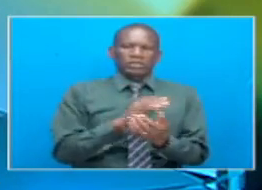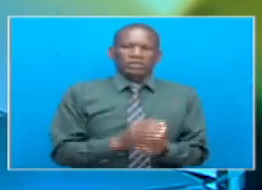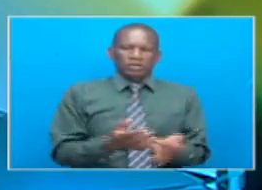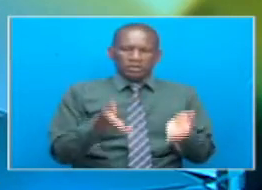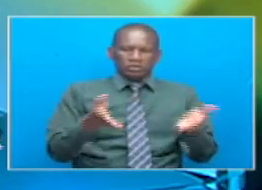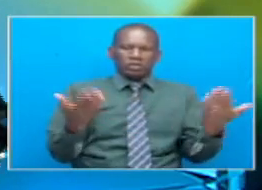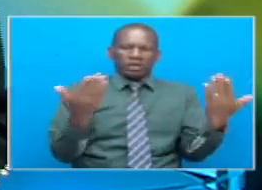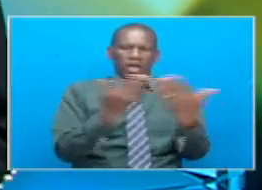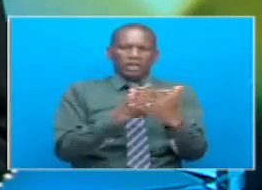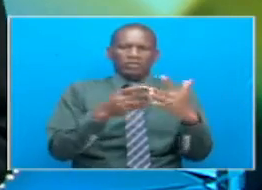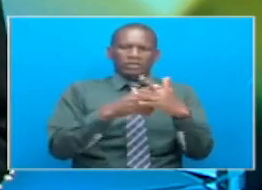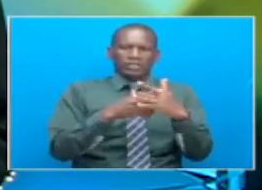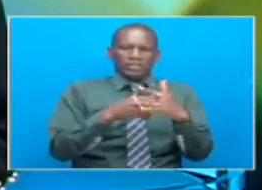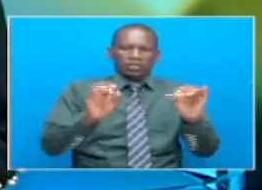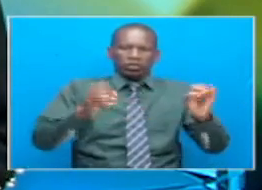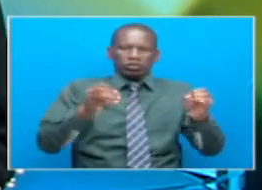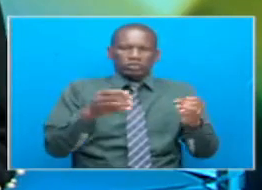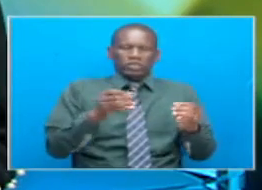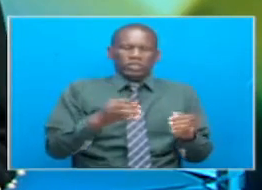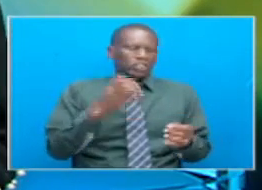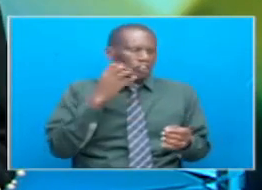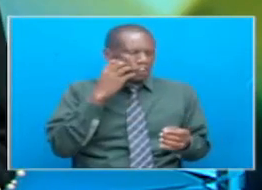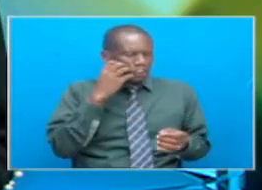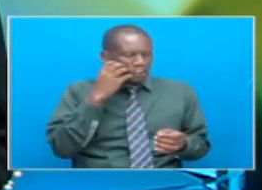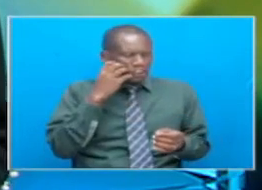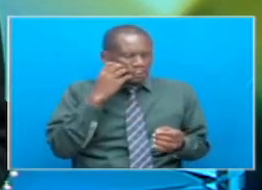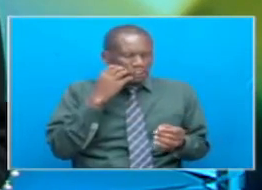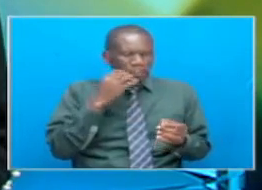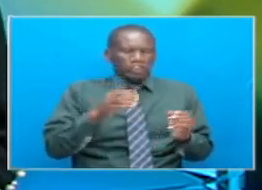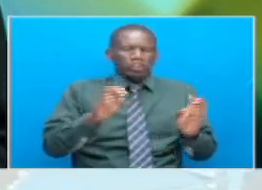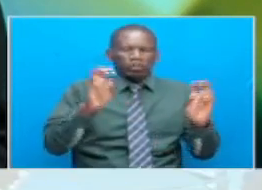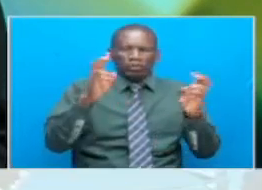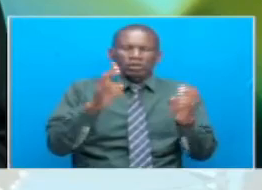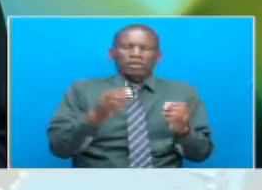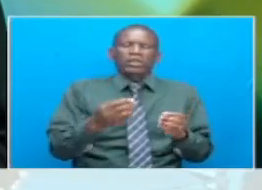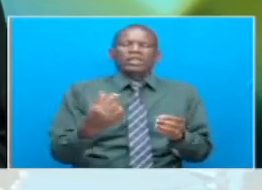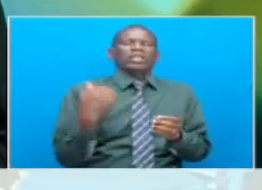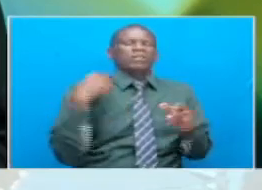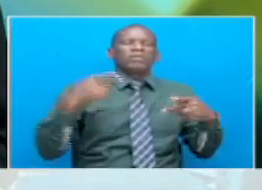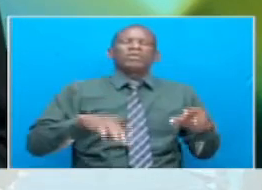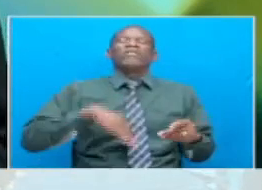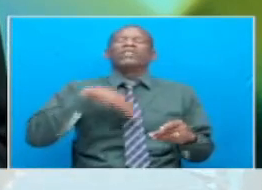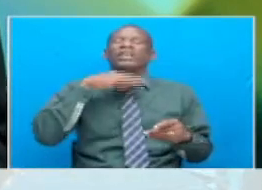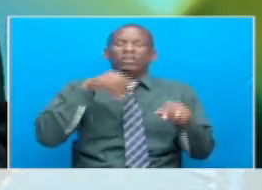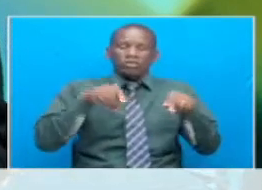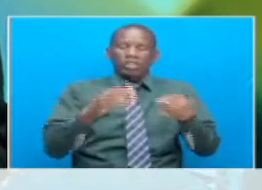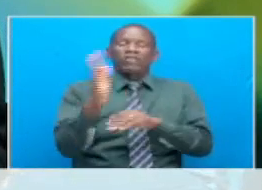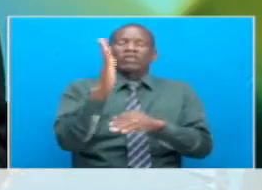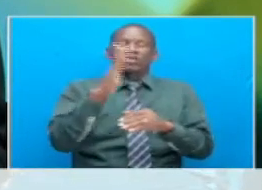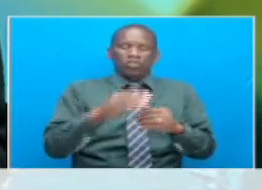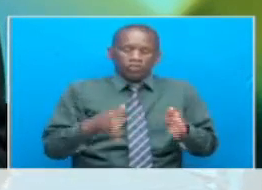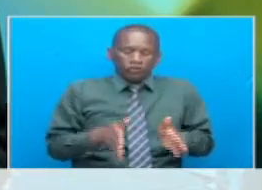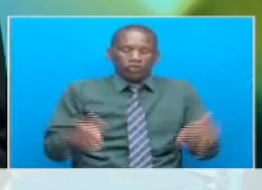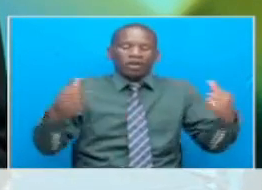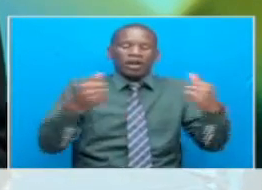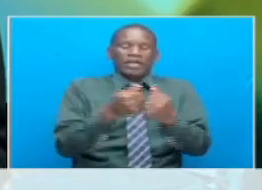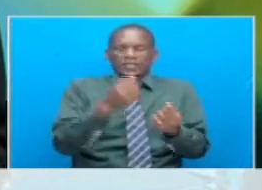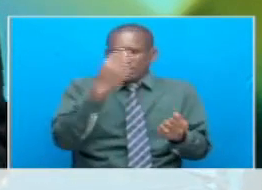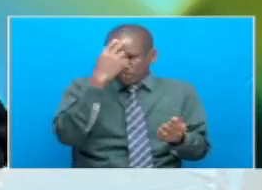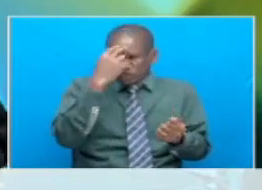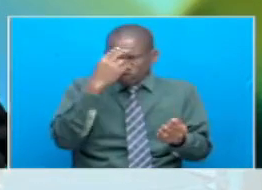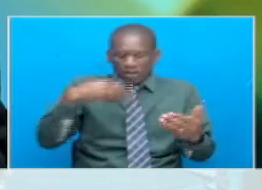Tonight we start our bulletin on a sad note, and the number of deaths from this afternoon's fatal accident in Narok has risen to